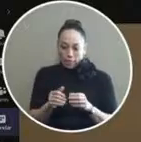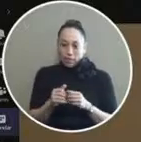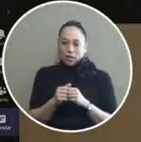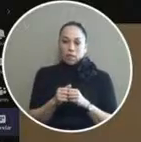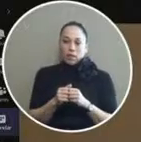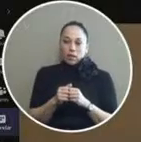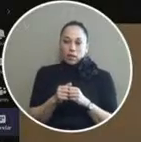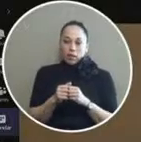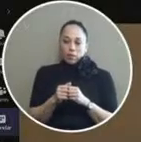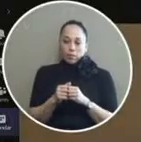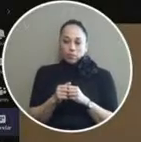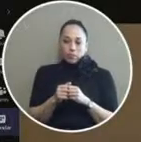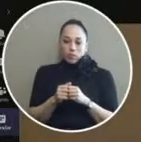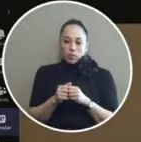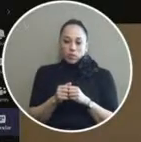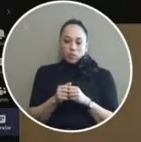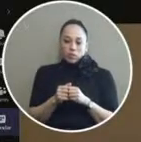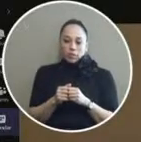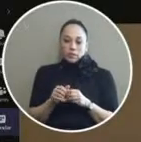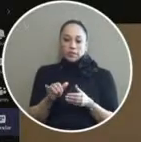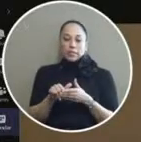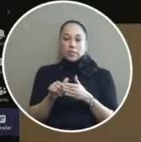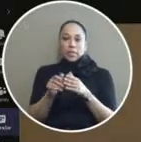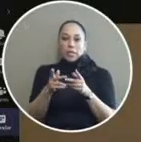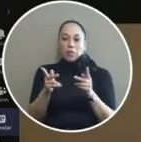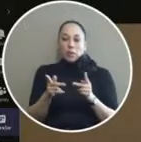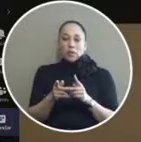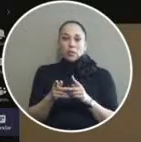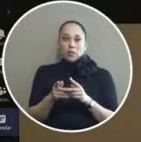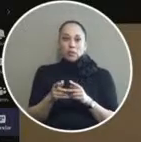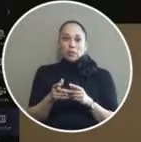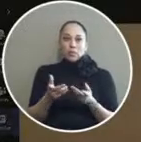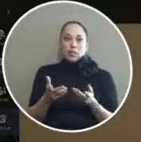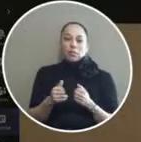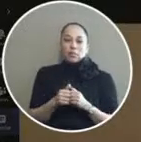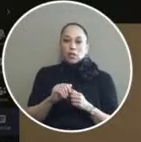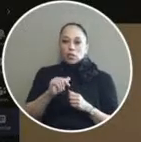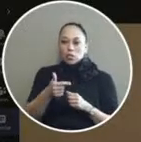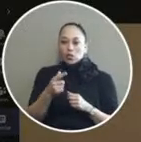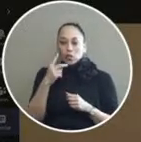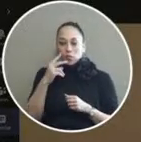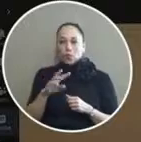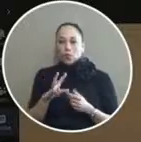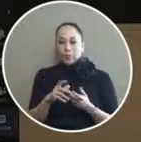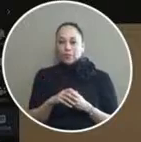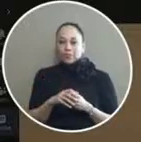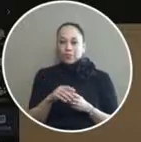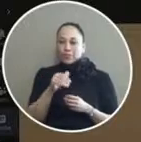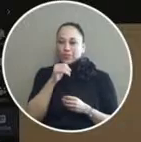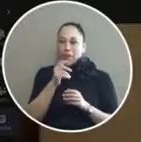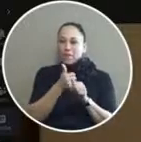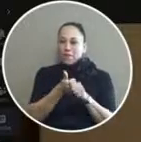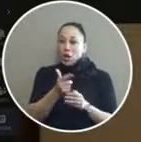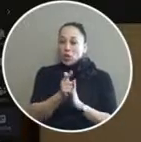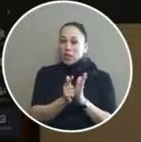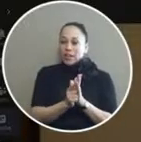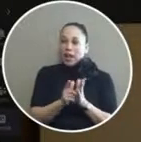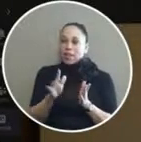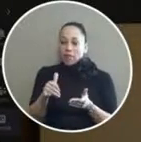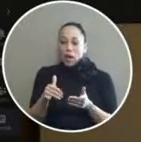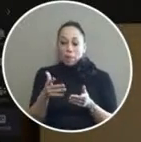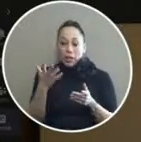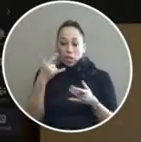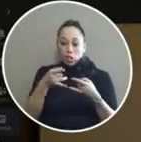presence in these places wouldn't be a deterrence for violation. And these bars have been closed for